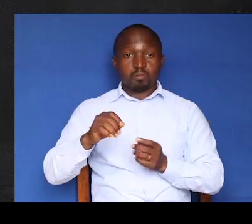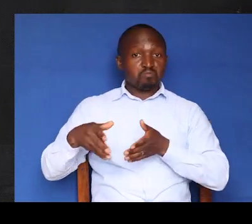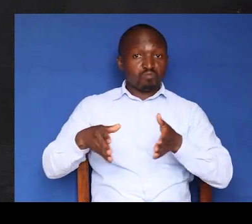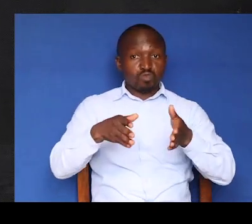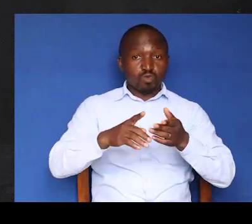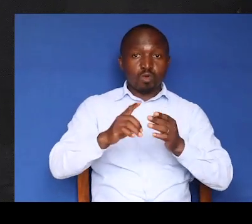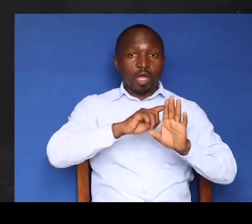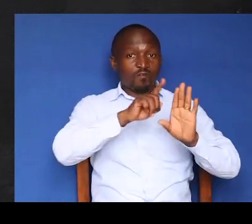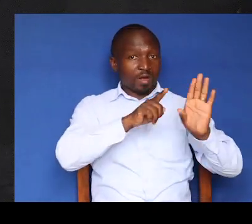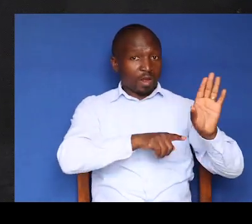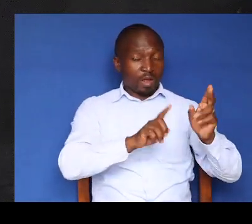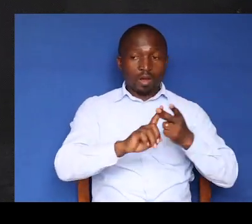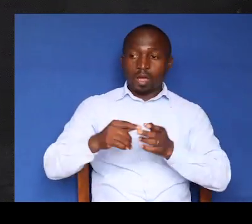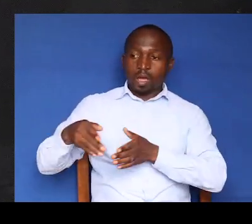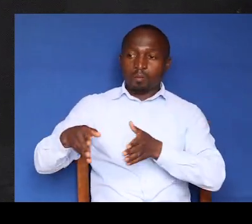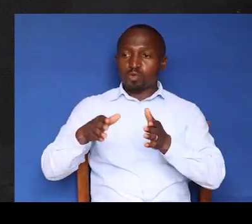in South America.